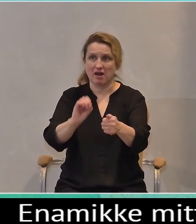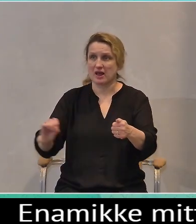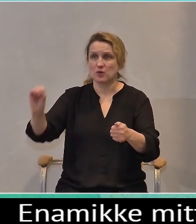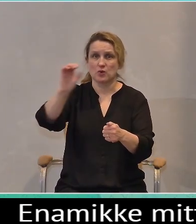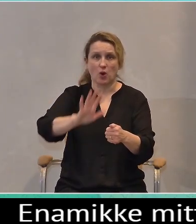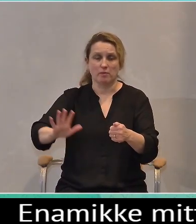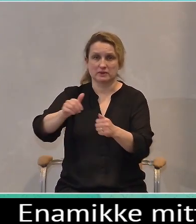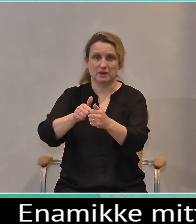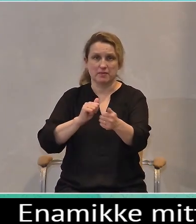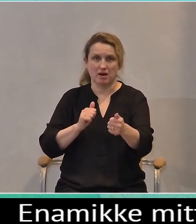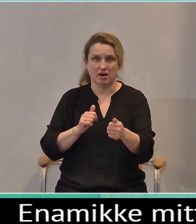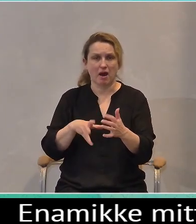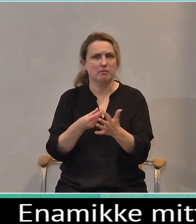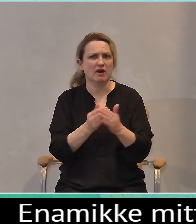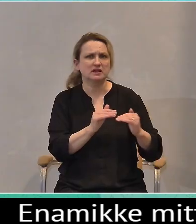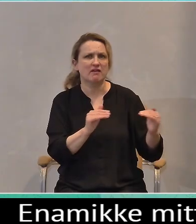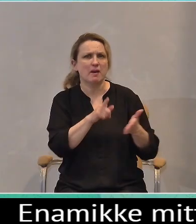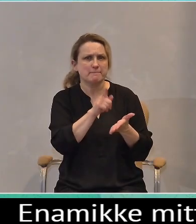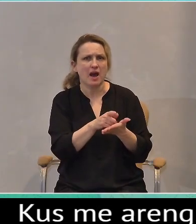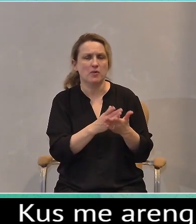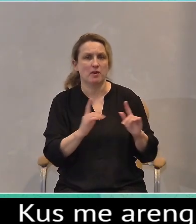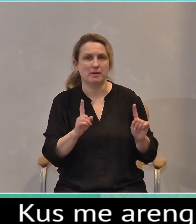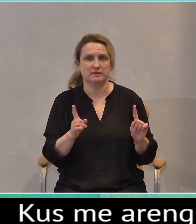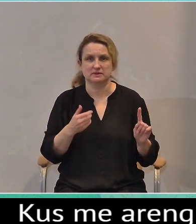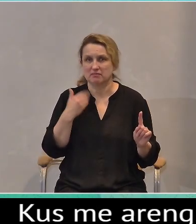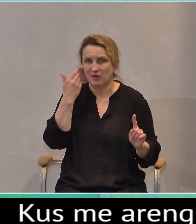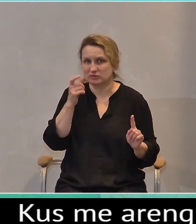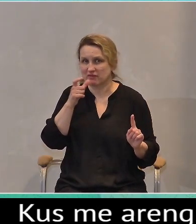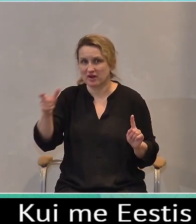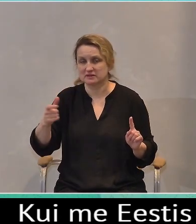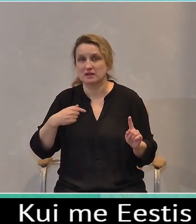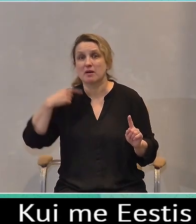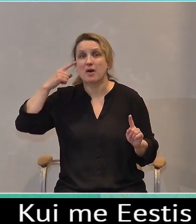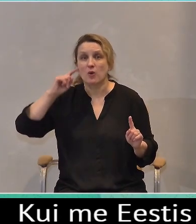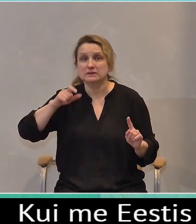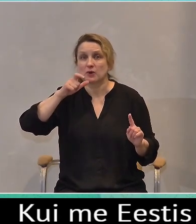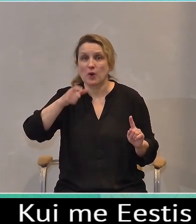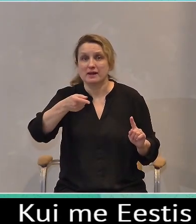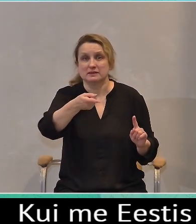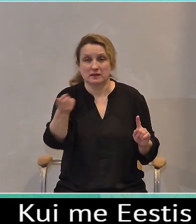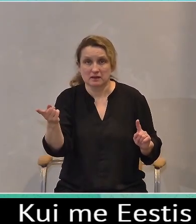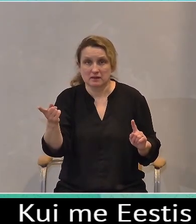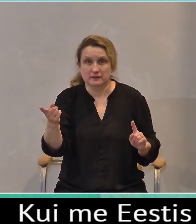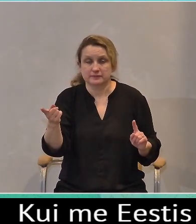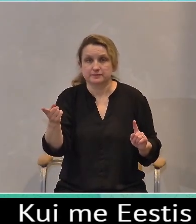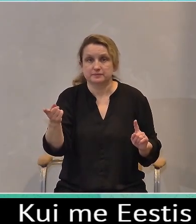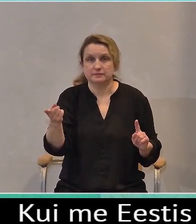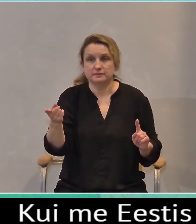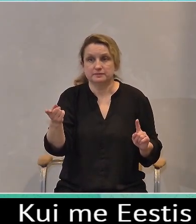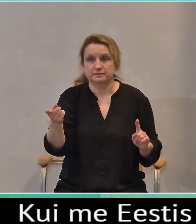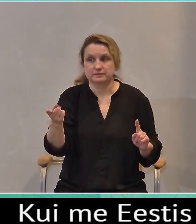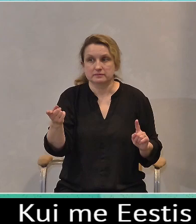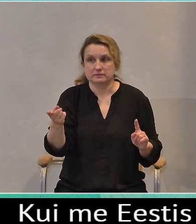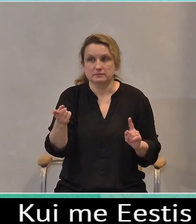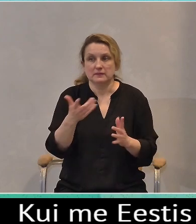will fall behind the rest of Europe. I'm not currently able to name specific numbers